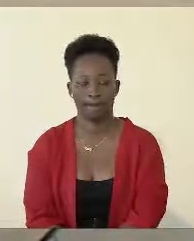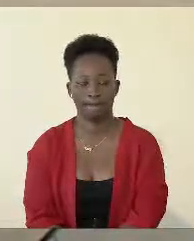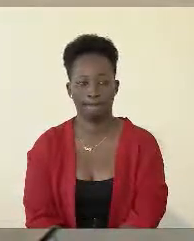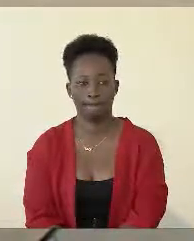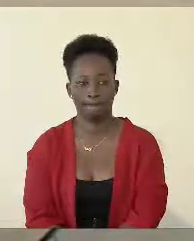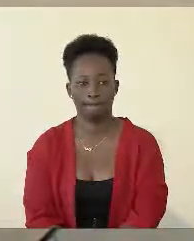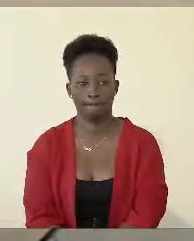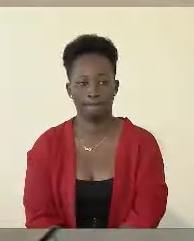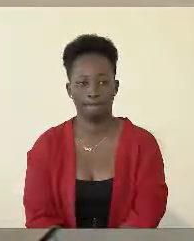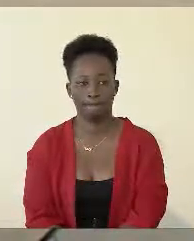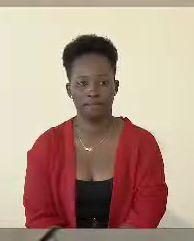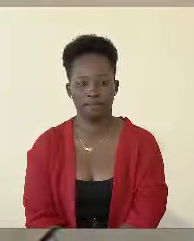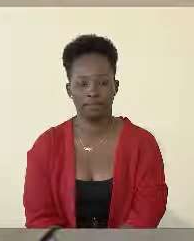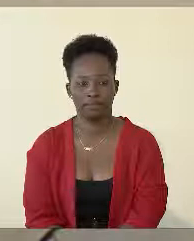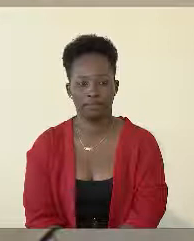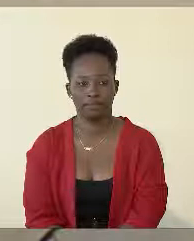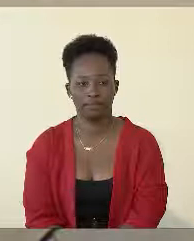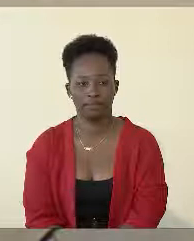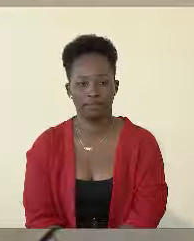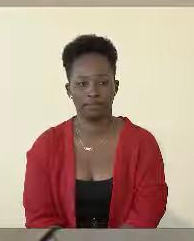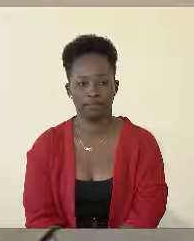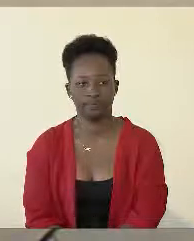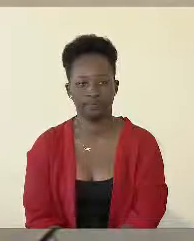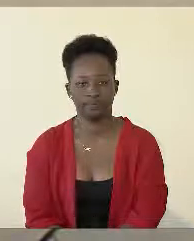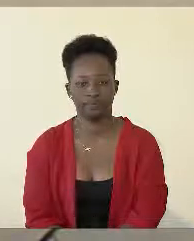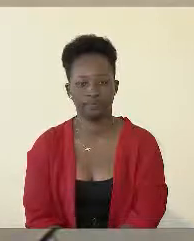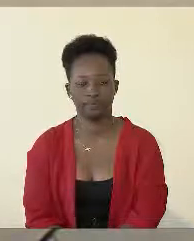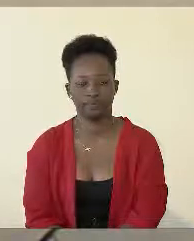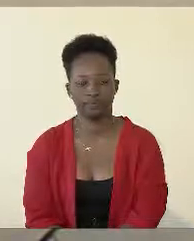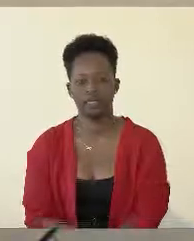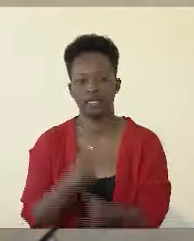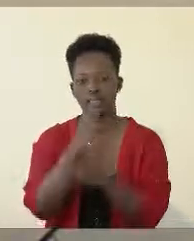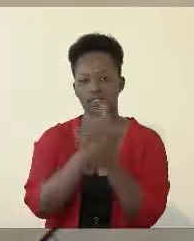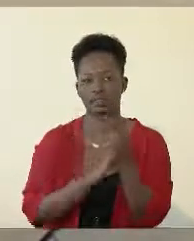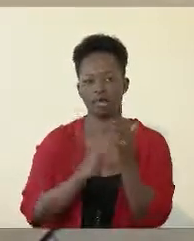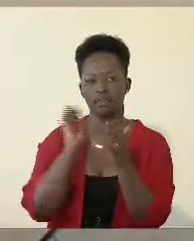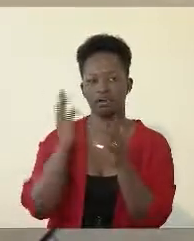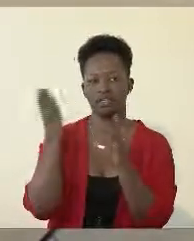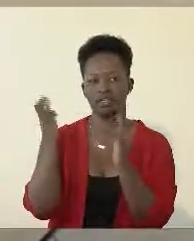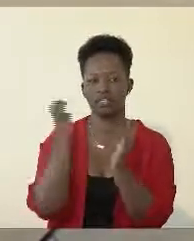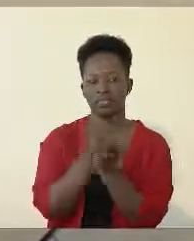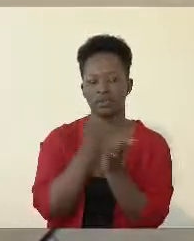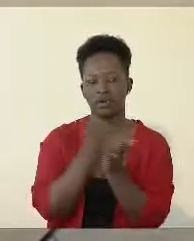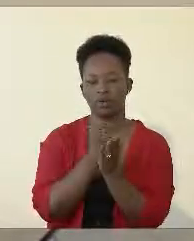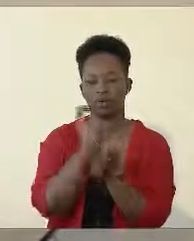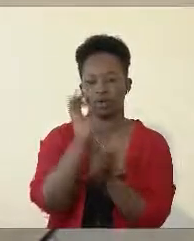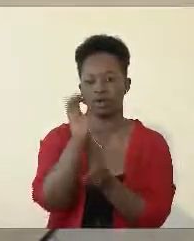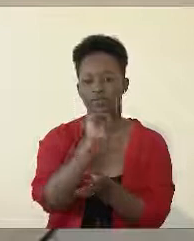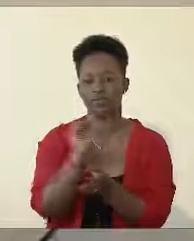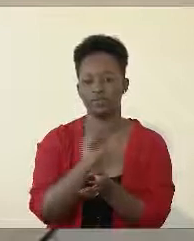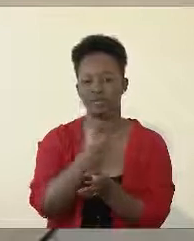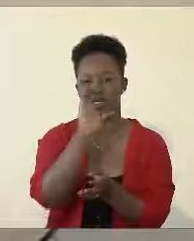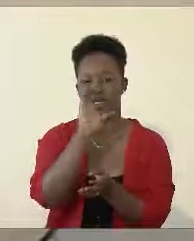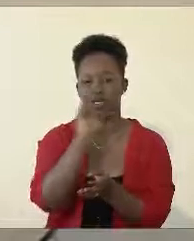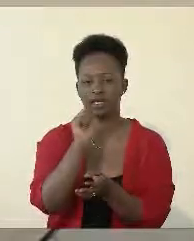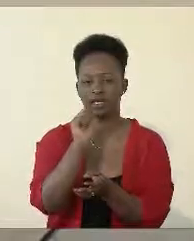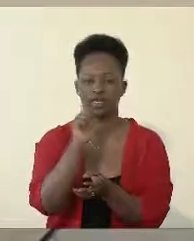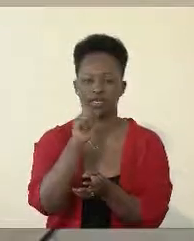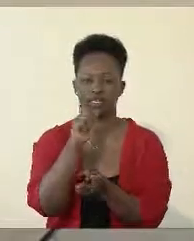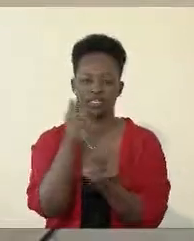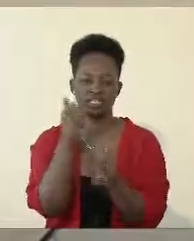to expansion and large-scale production. So what could be some of these economies of scale? When your business grows and